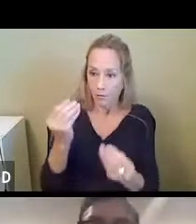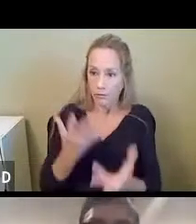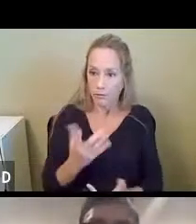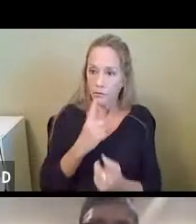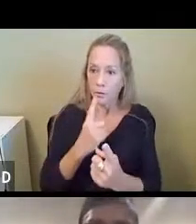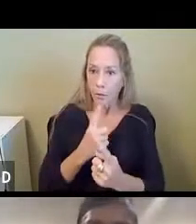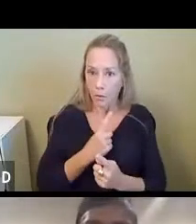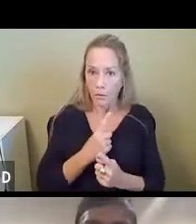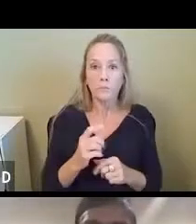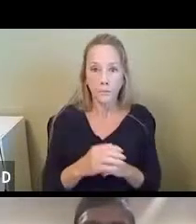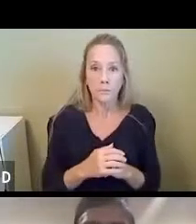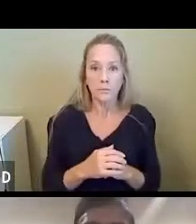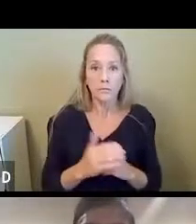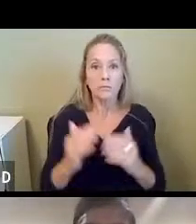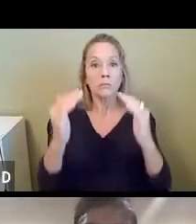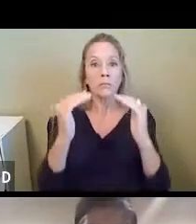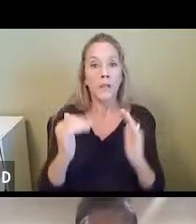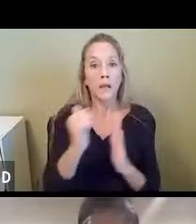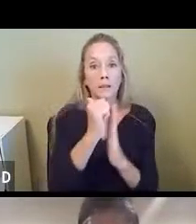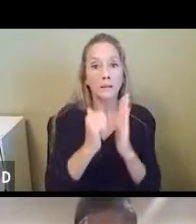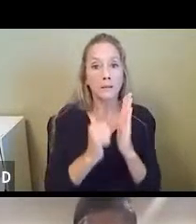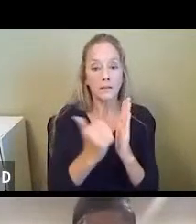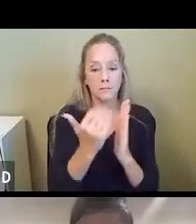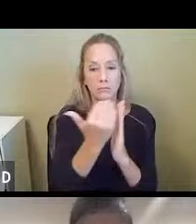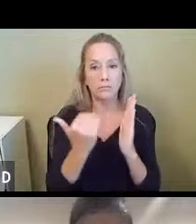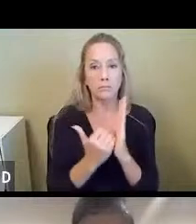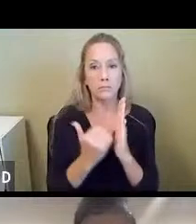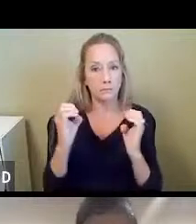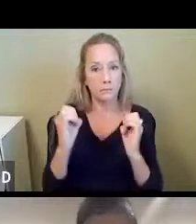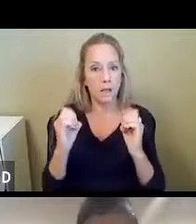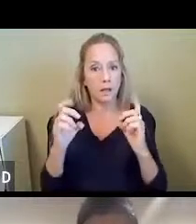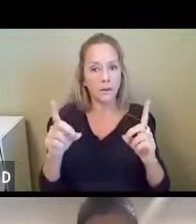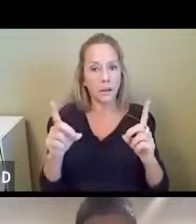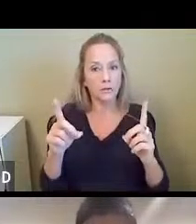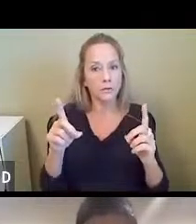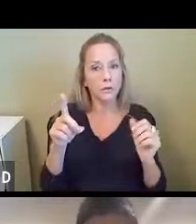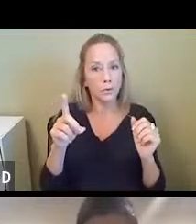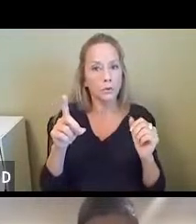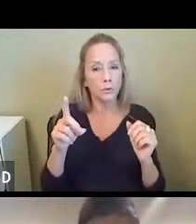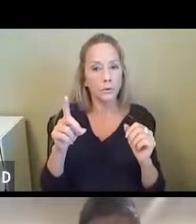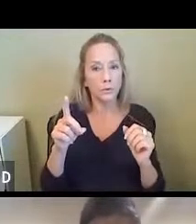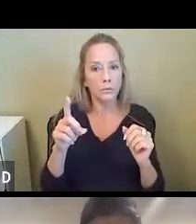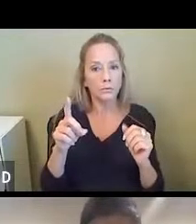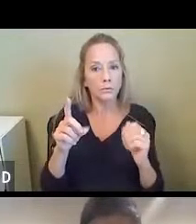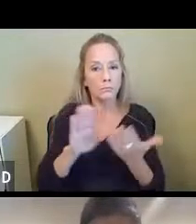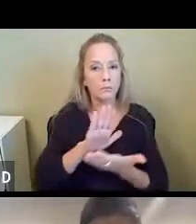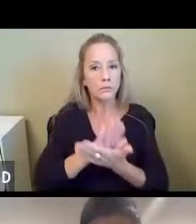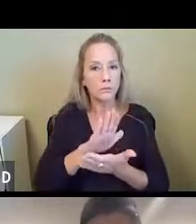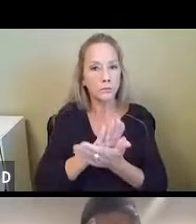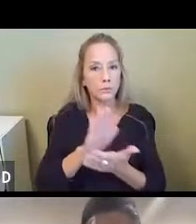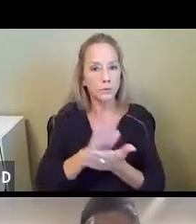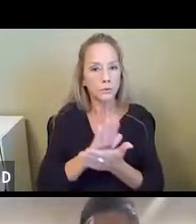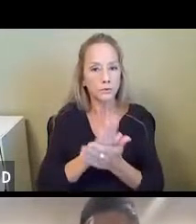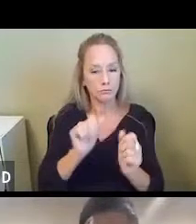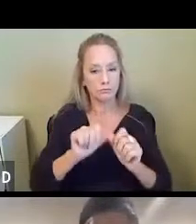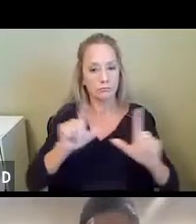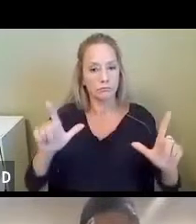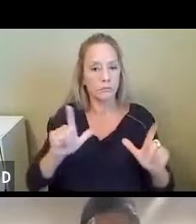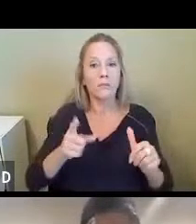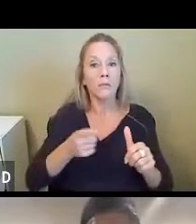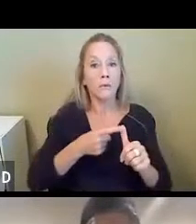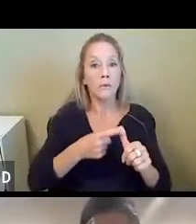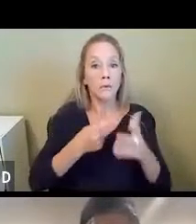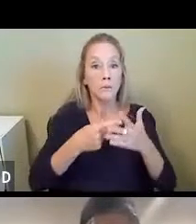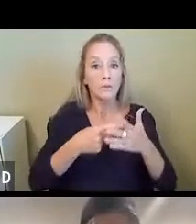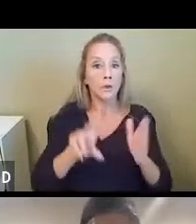next item on the agenda will be our educational institution presentations, and we'll start with the University of